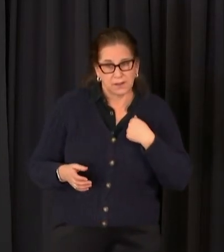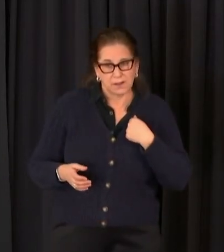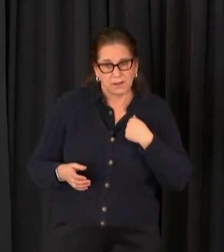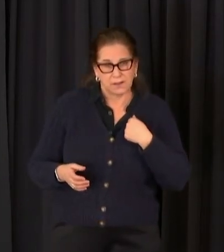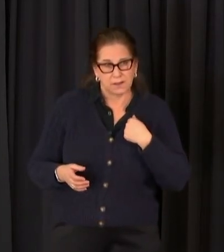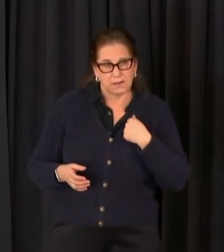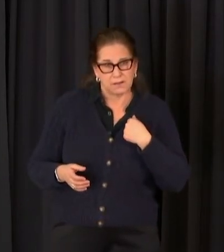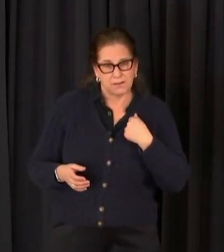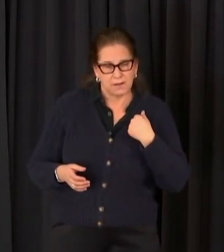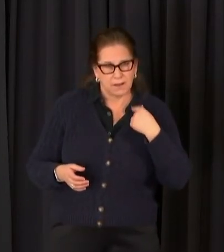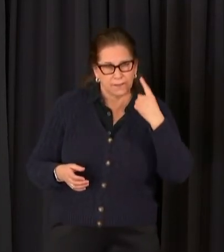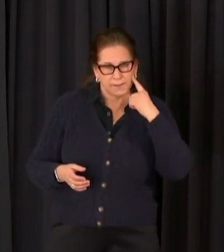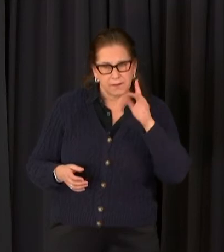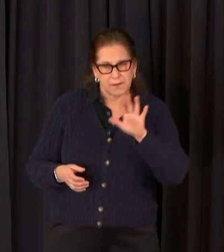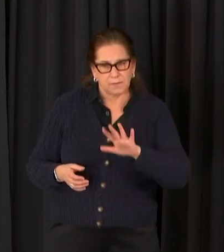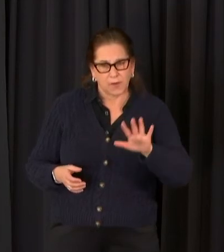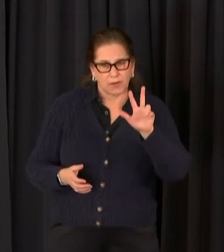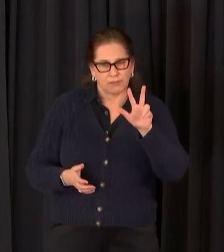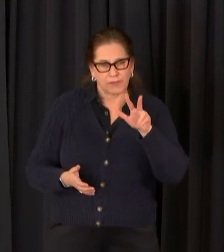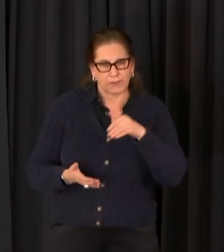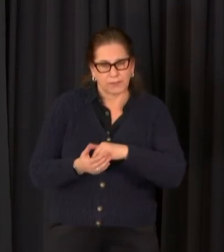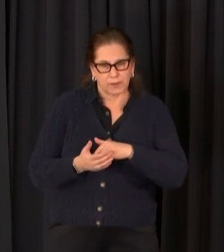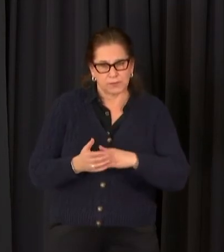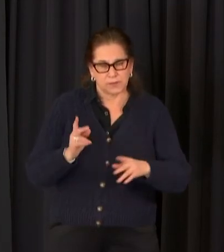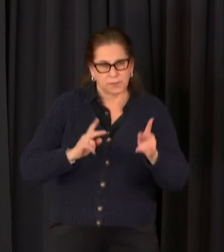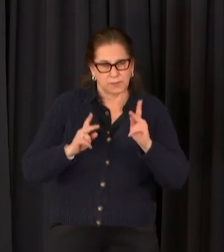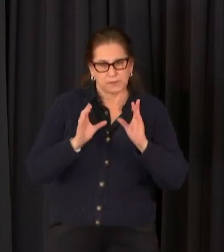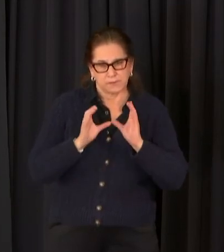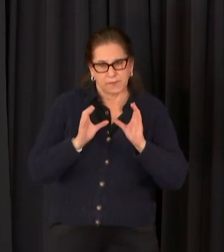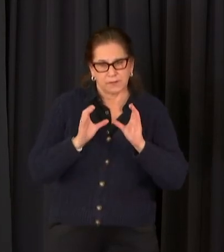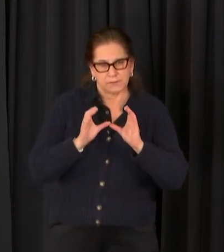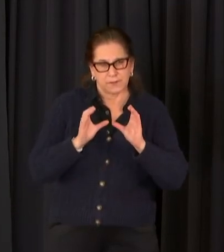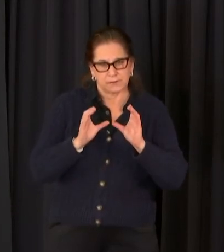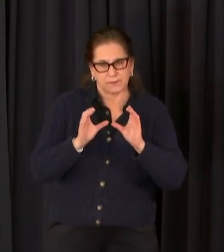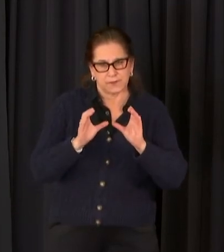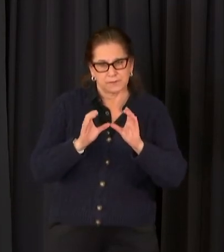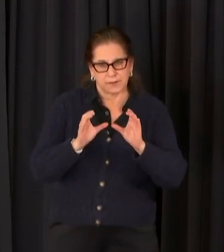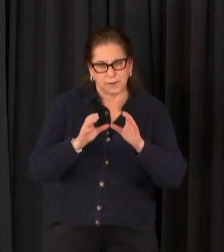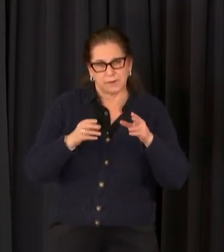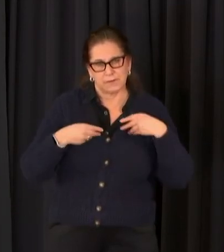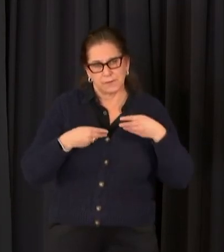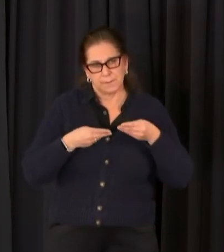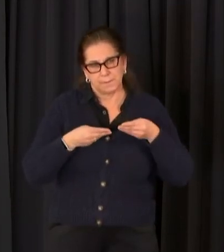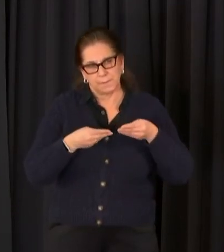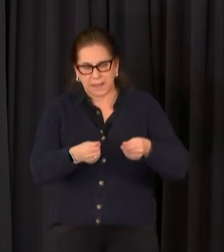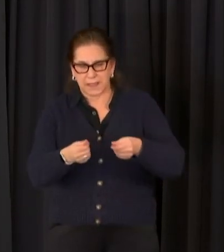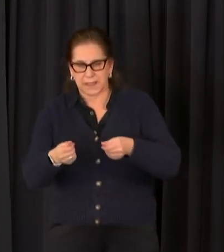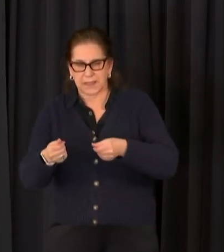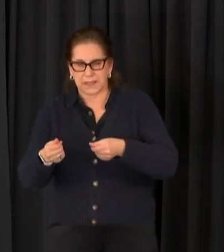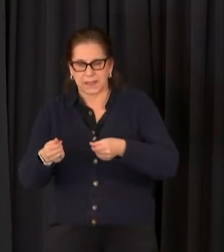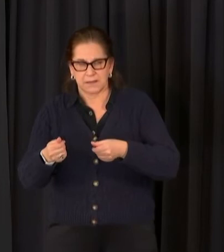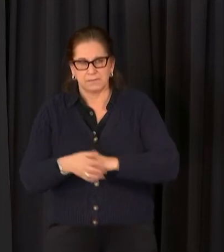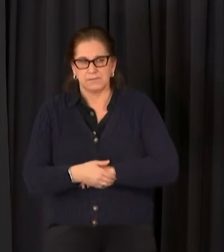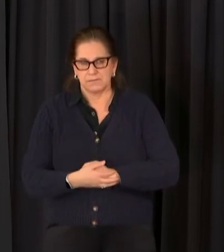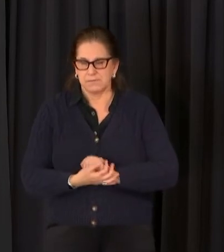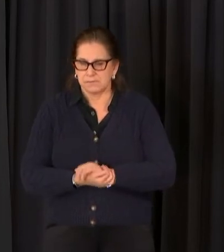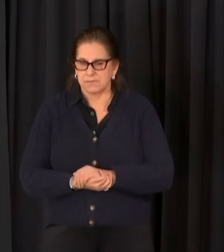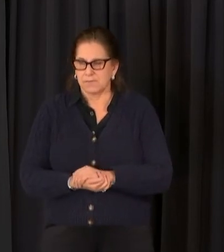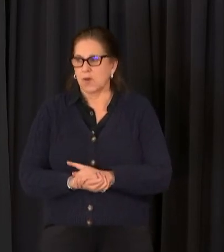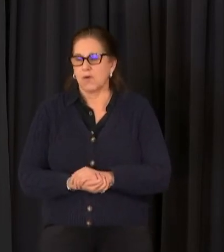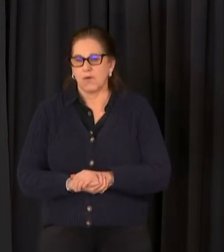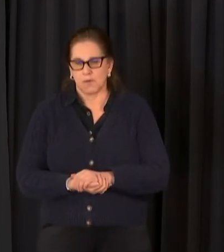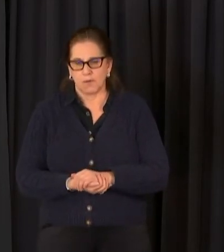nearly 3,000 people who had completed all of their certification forms and are prepared to be paid the payment that will go out tonight. Thank